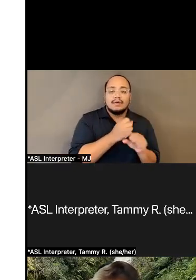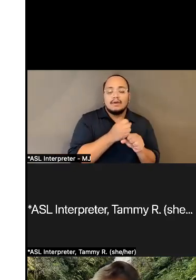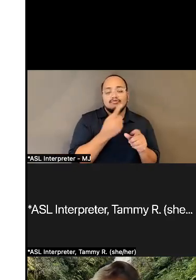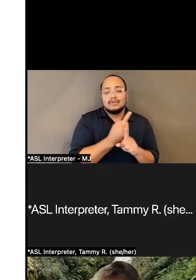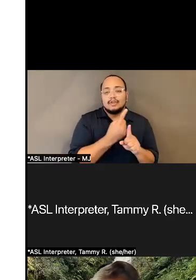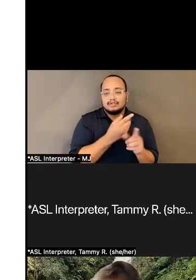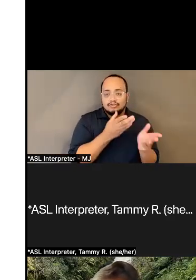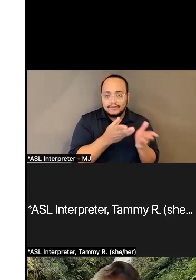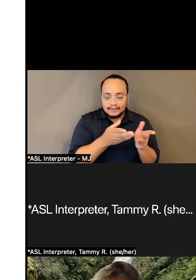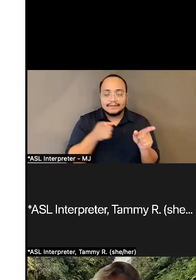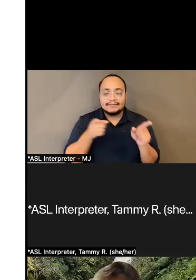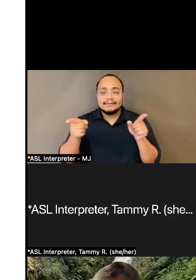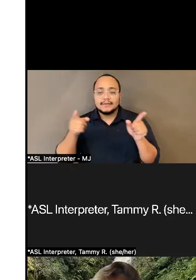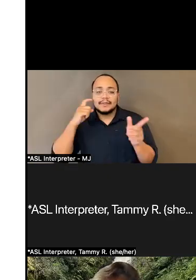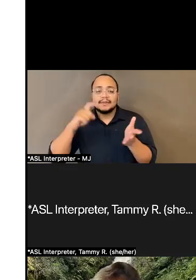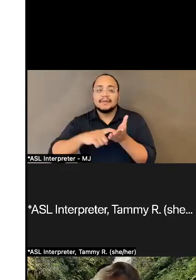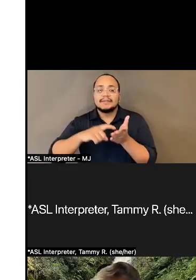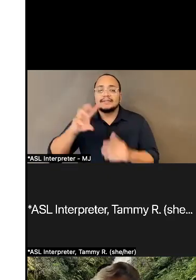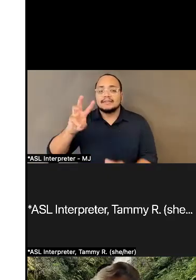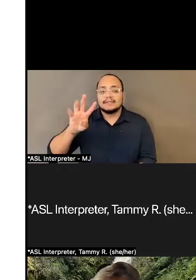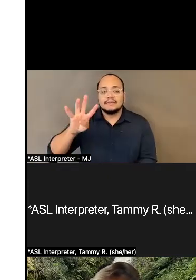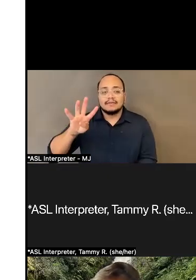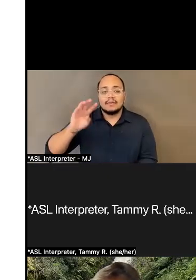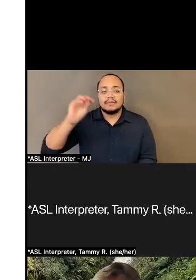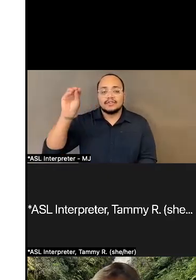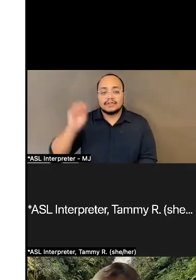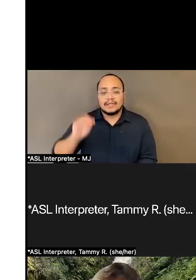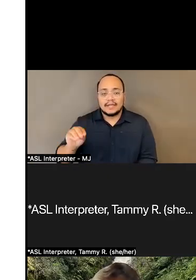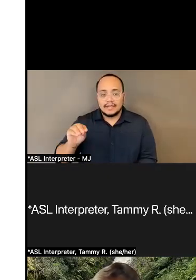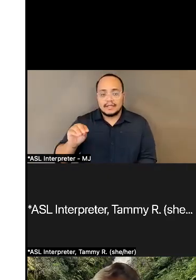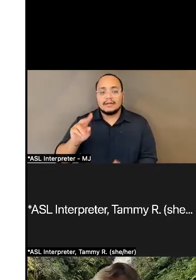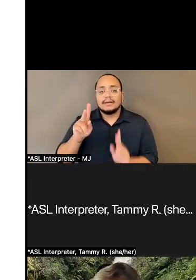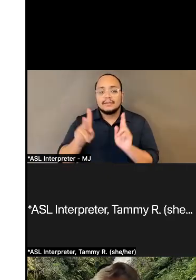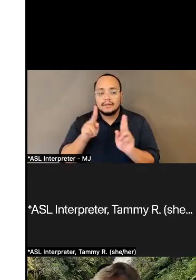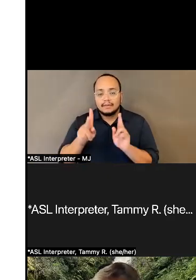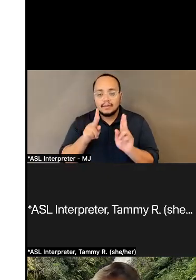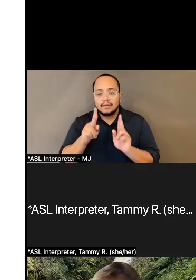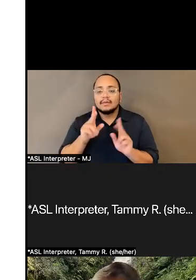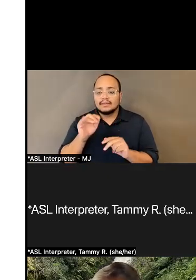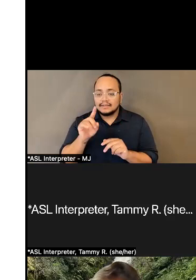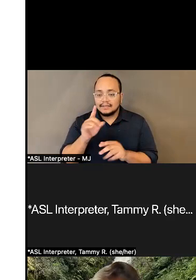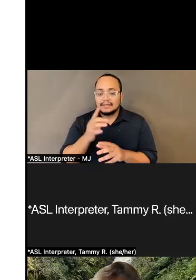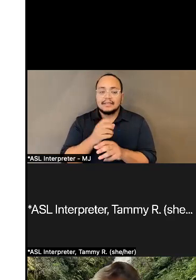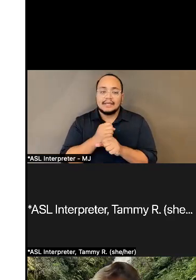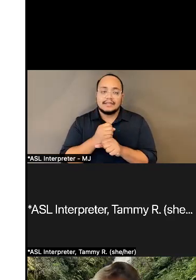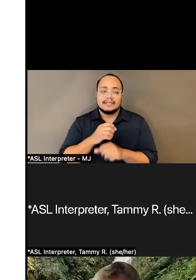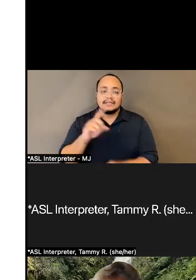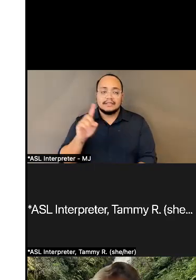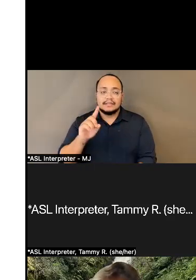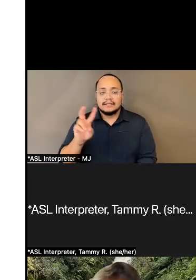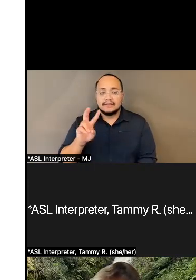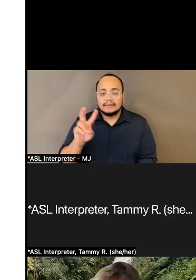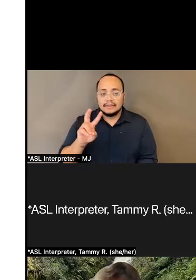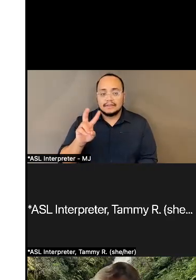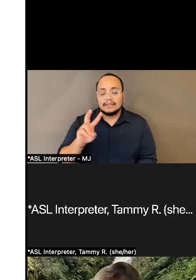usual, and found that 64% of the people had received some form of the domestic violence